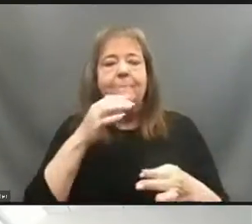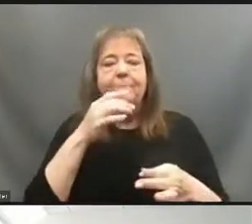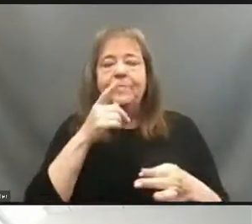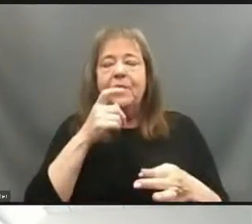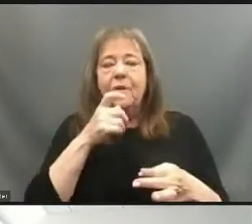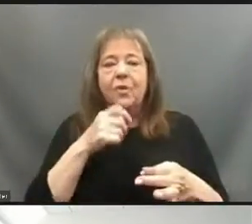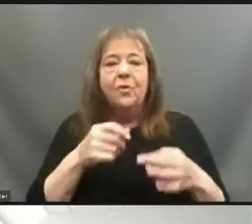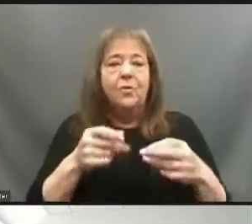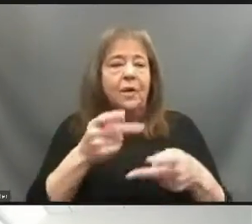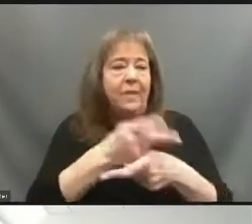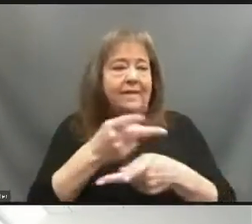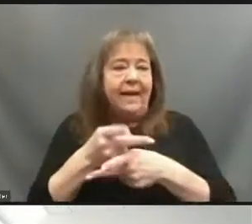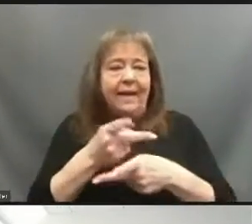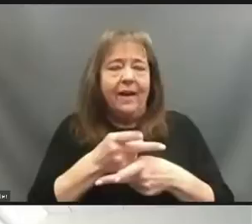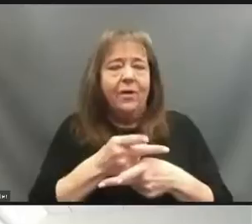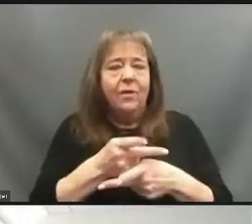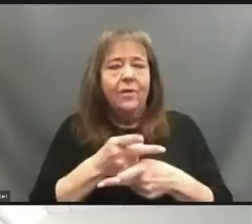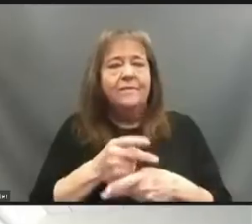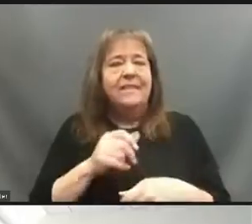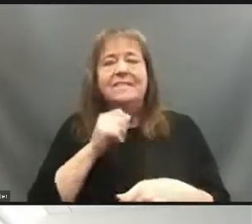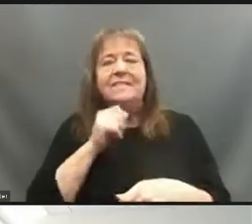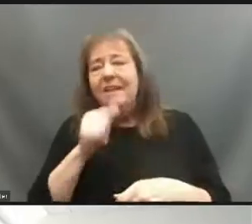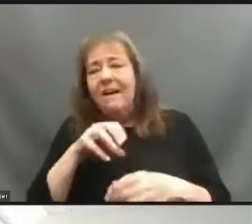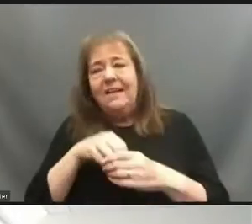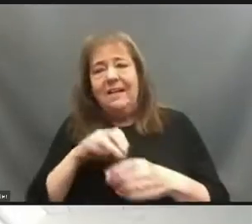in a non-ICU setting.